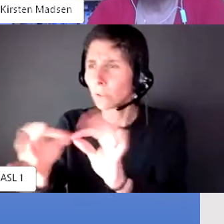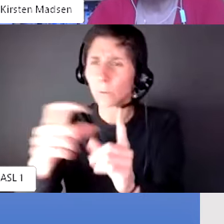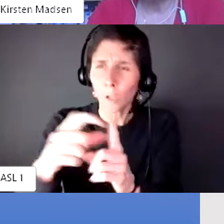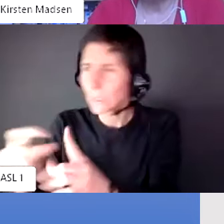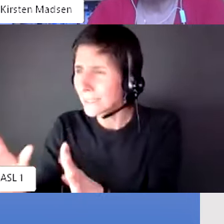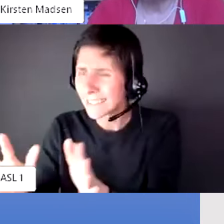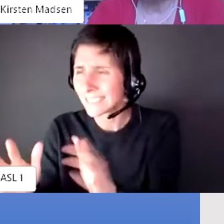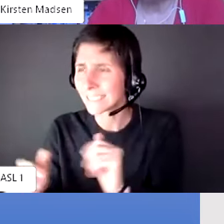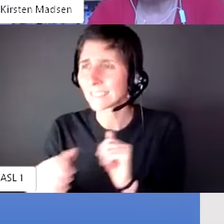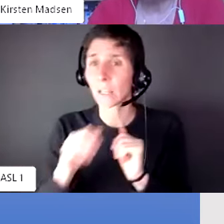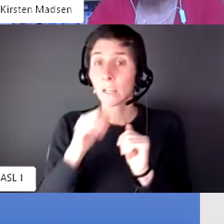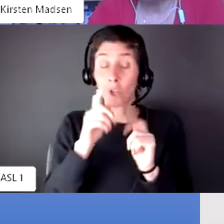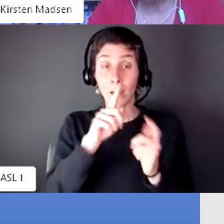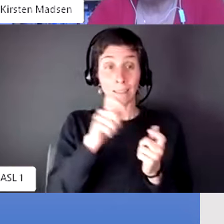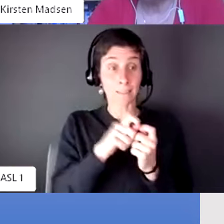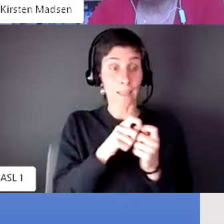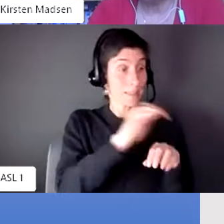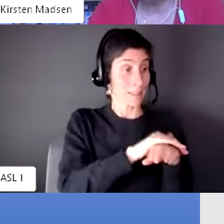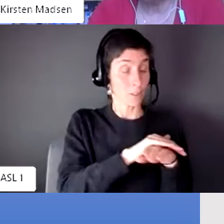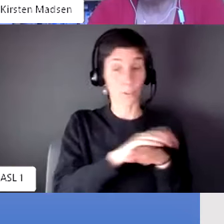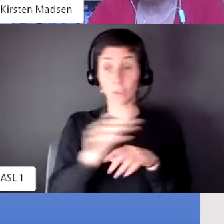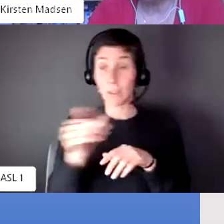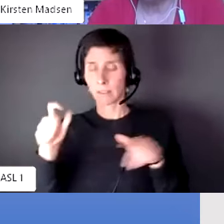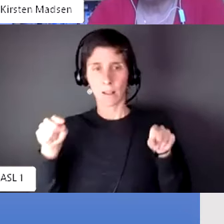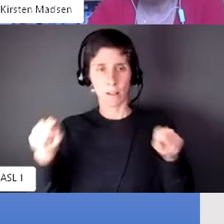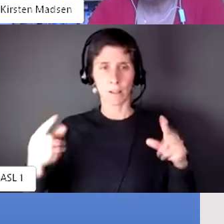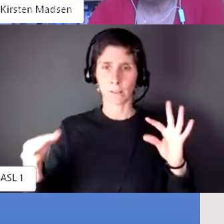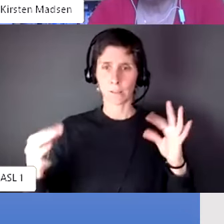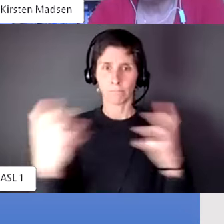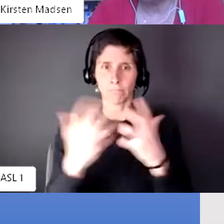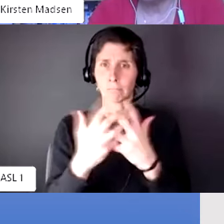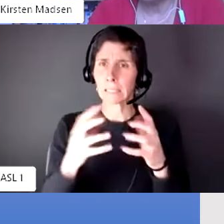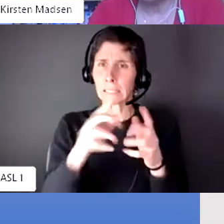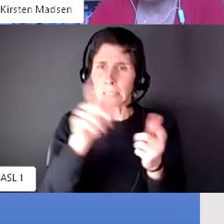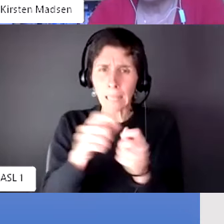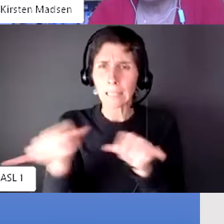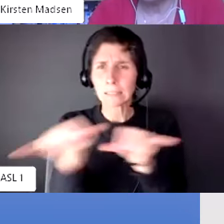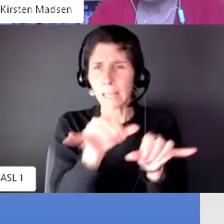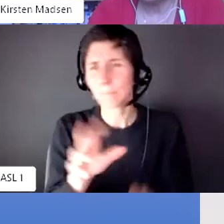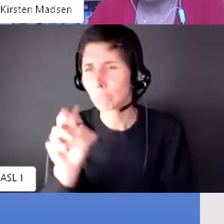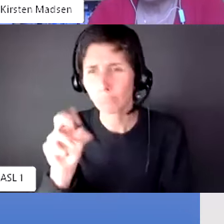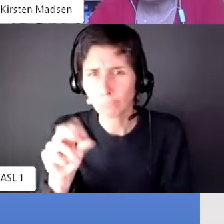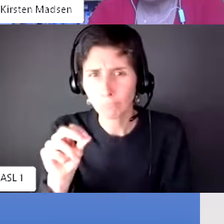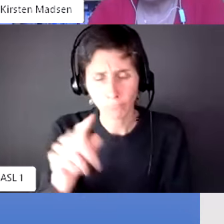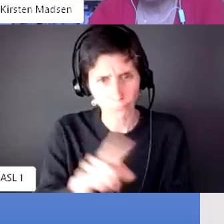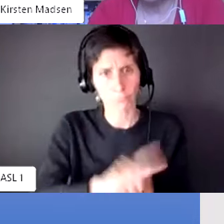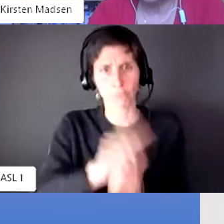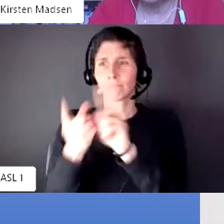like the slide deck that we would be using for awareness raising to exactly what's going to be said. So again, like